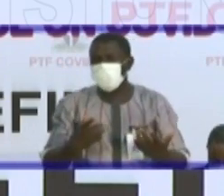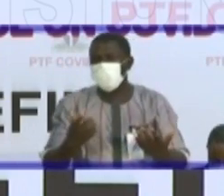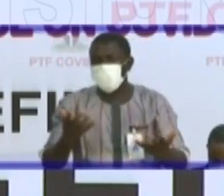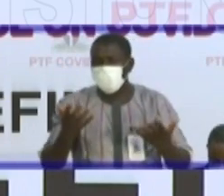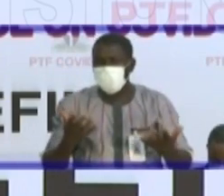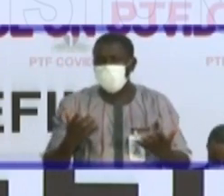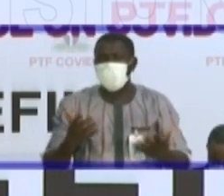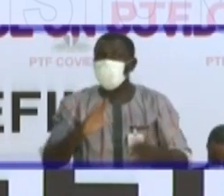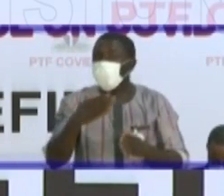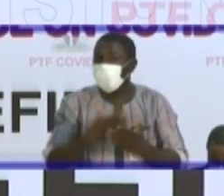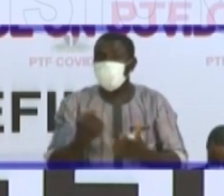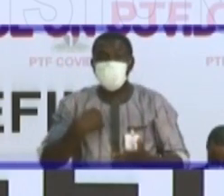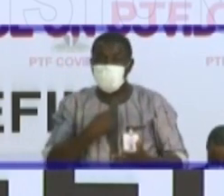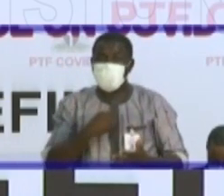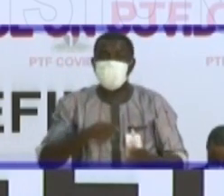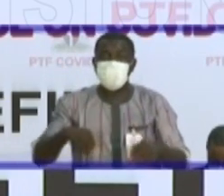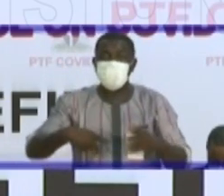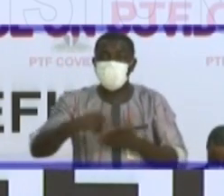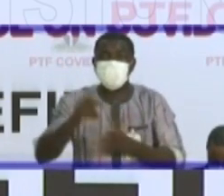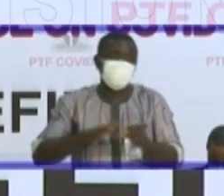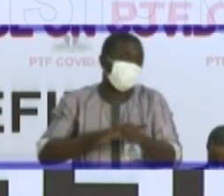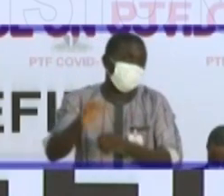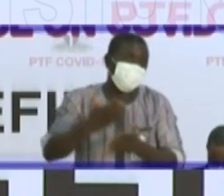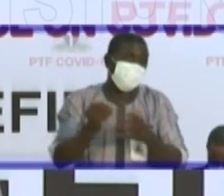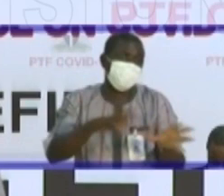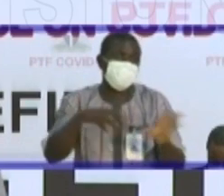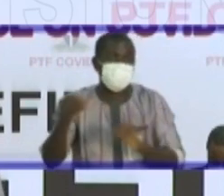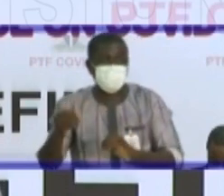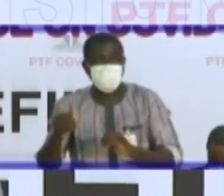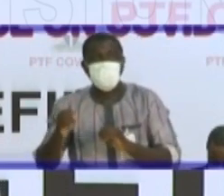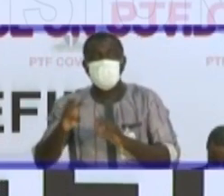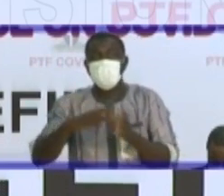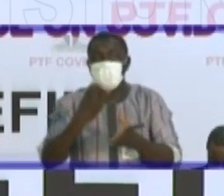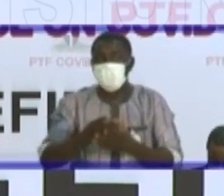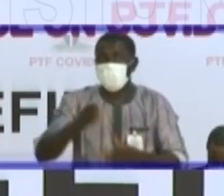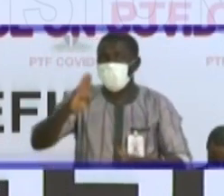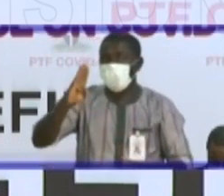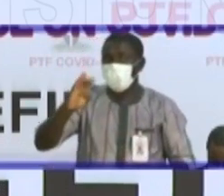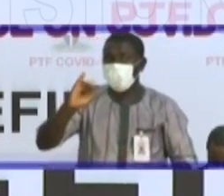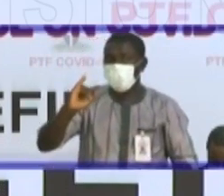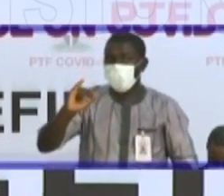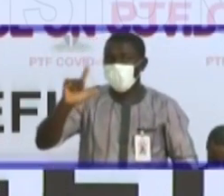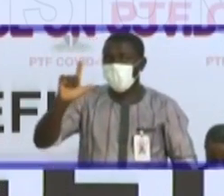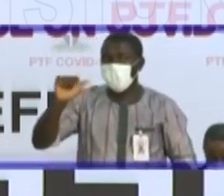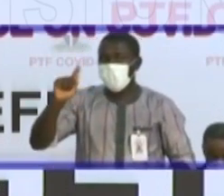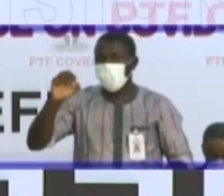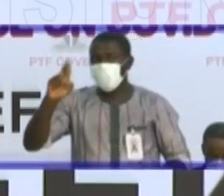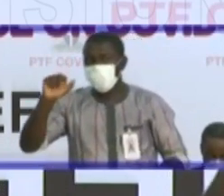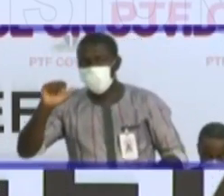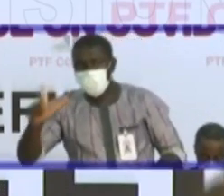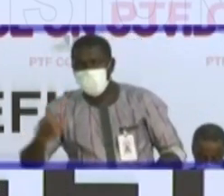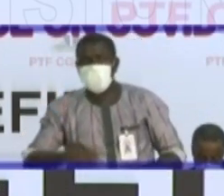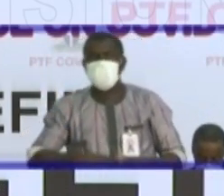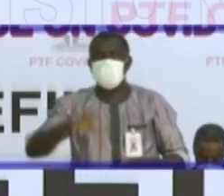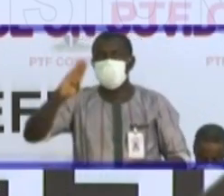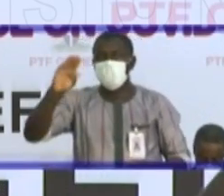of them fully before they left, whether they are bilaterals, whether they are BAs, whether they are Commonwealth, all our